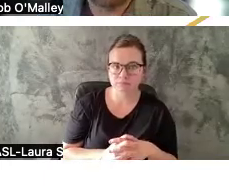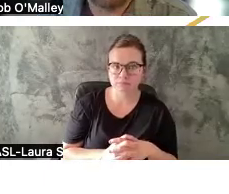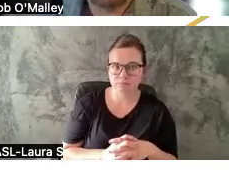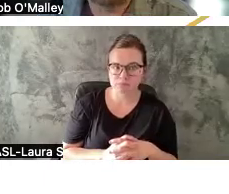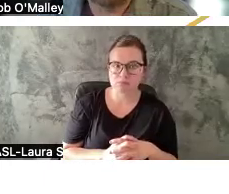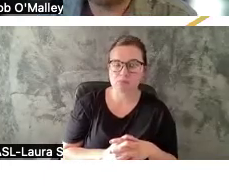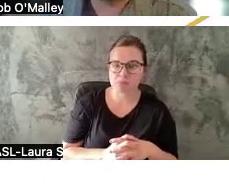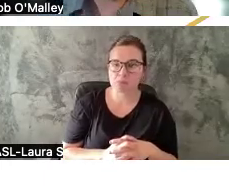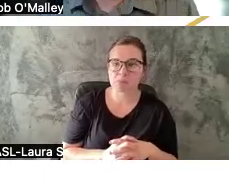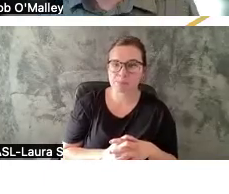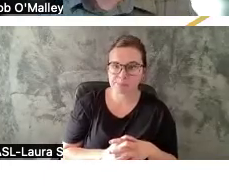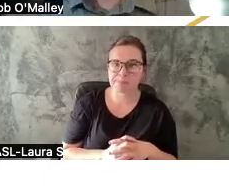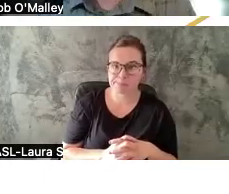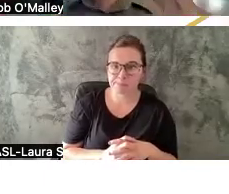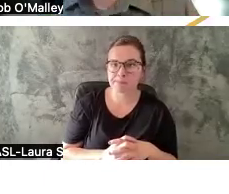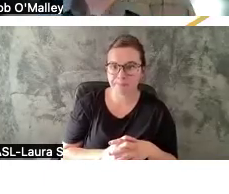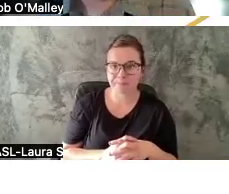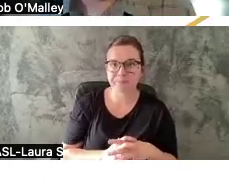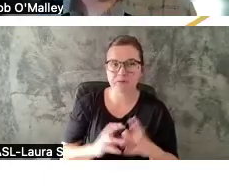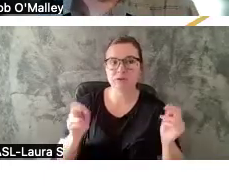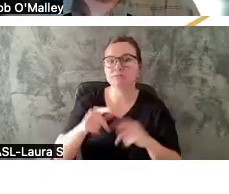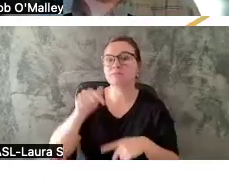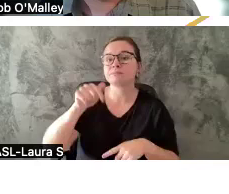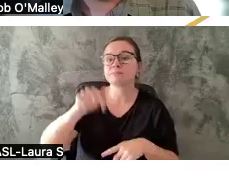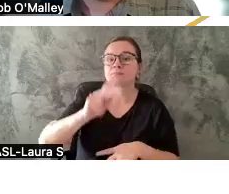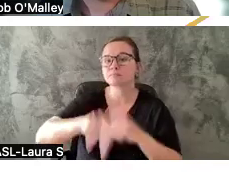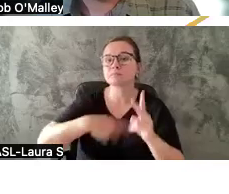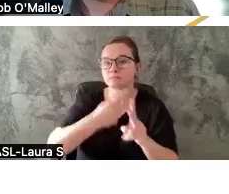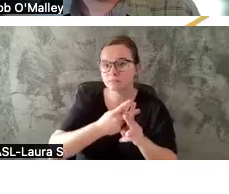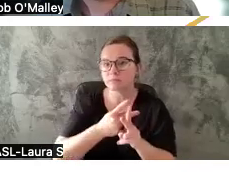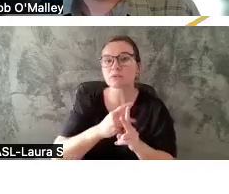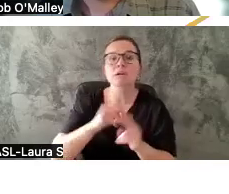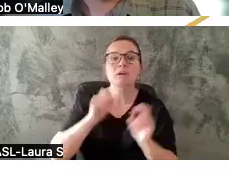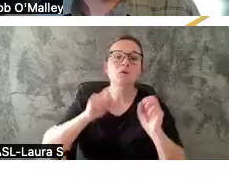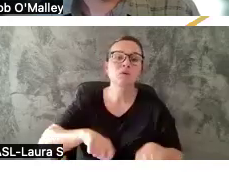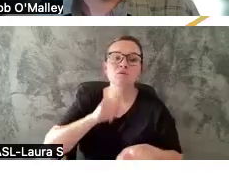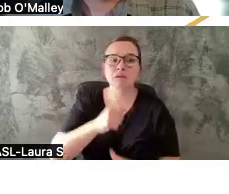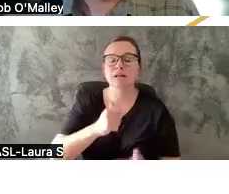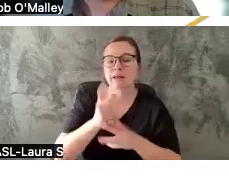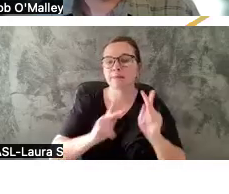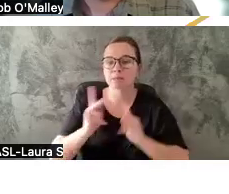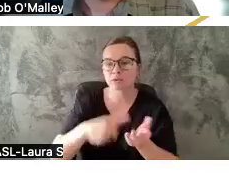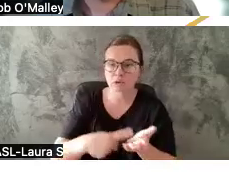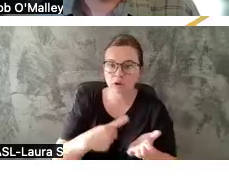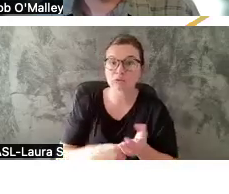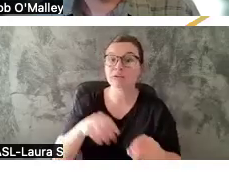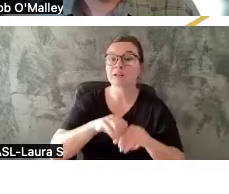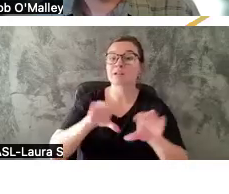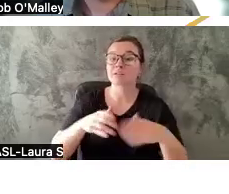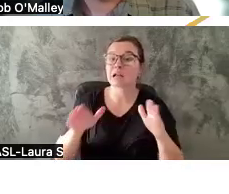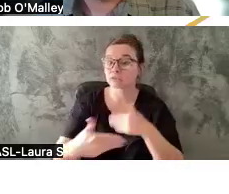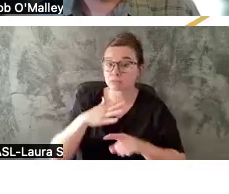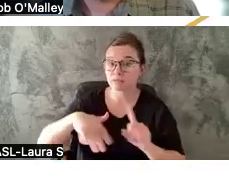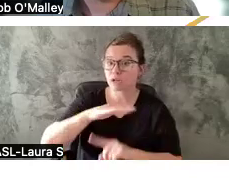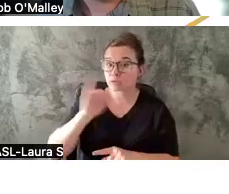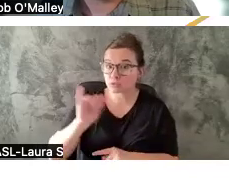Okay, so this is the type of thing that can really get people talking, and even like in a classroom setting,